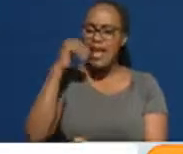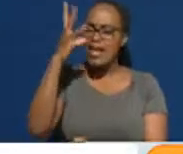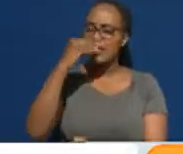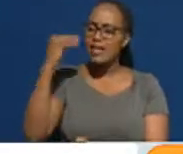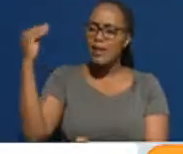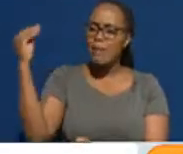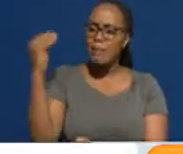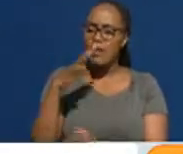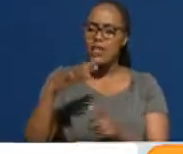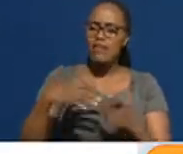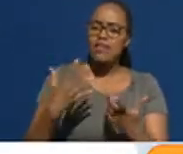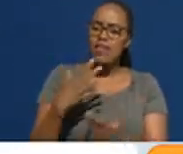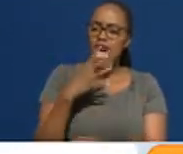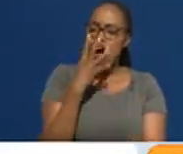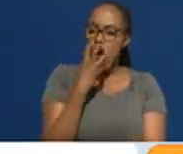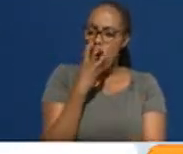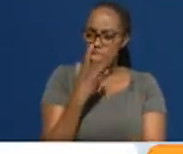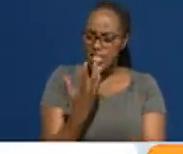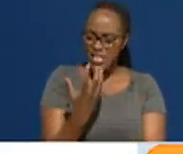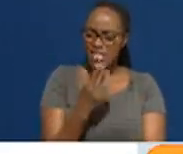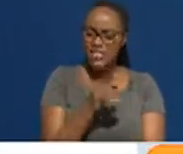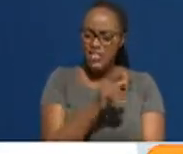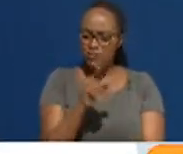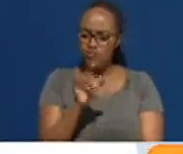beautiful pixie oranges.